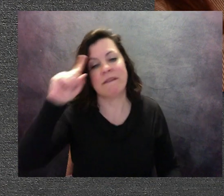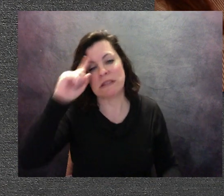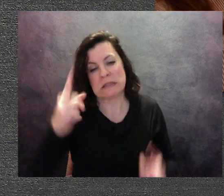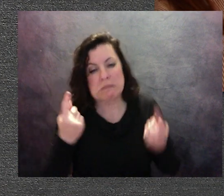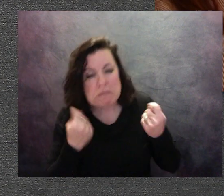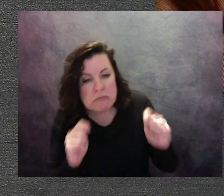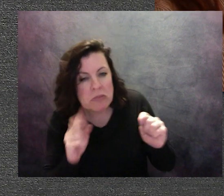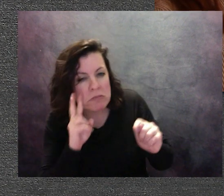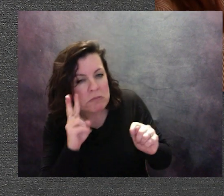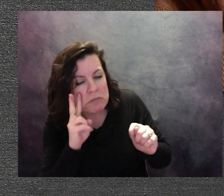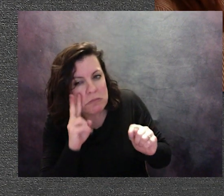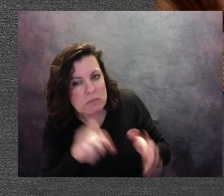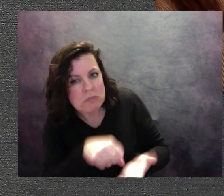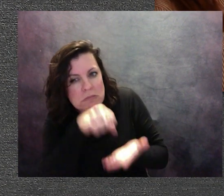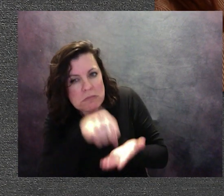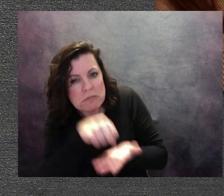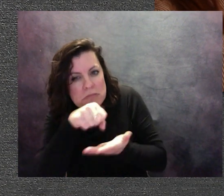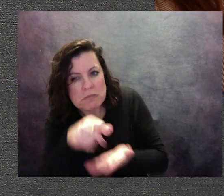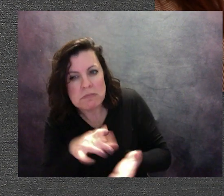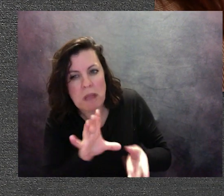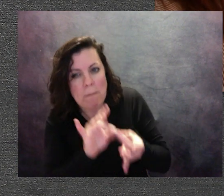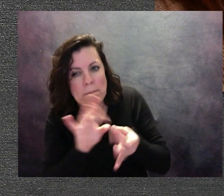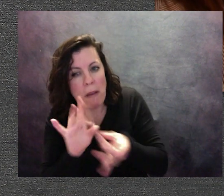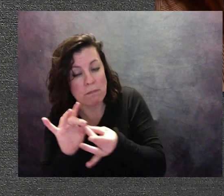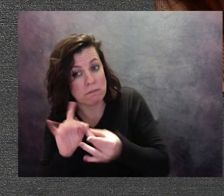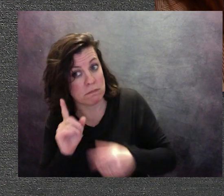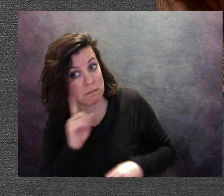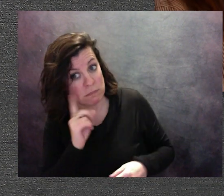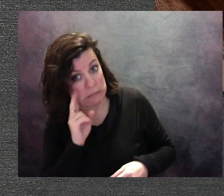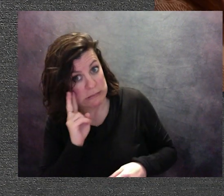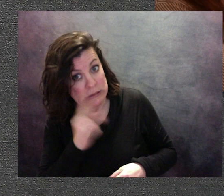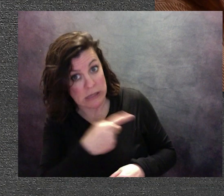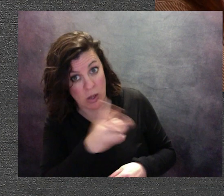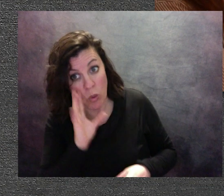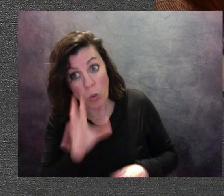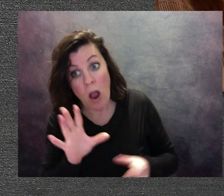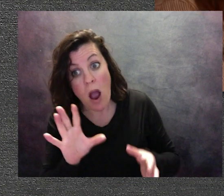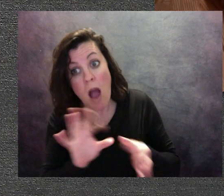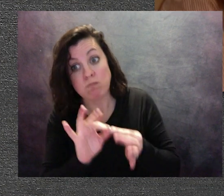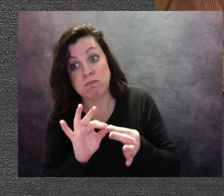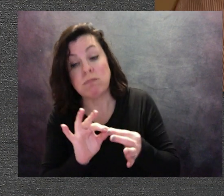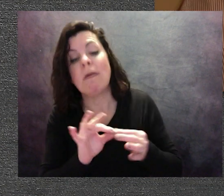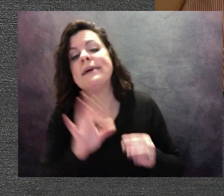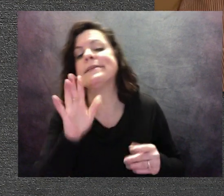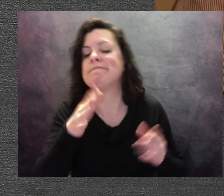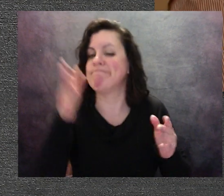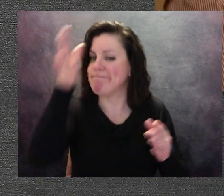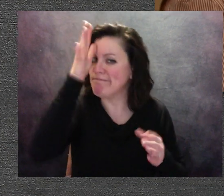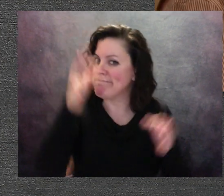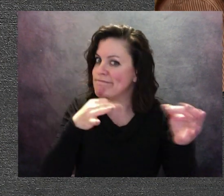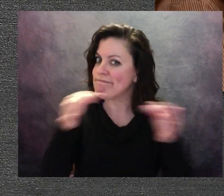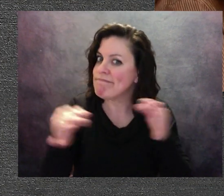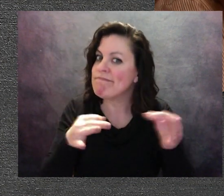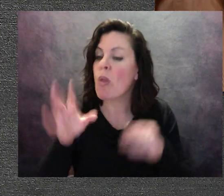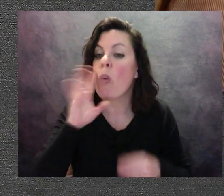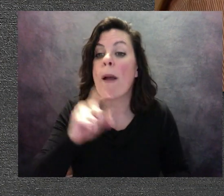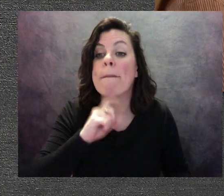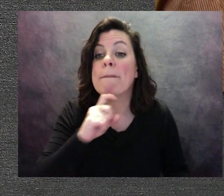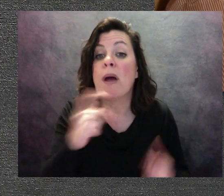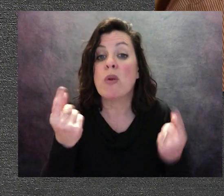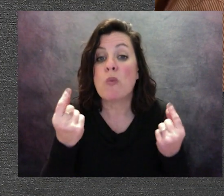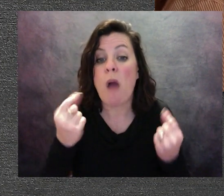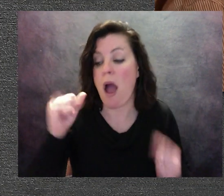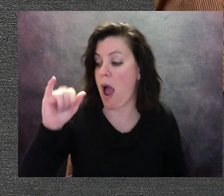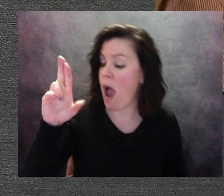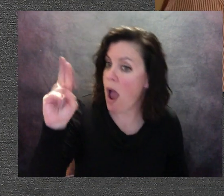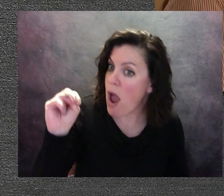A magnet attracts only iron and steel. It won't pick